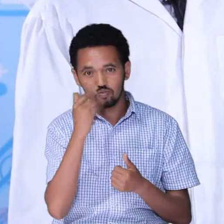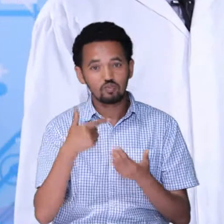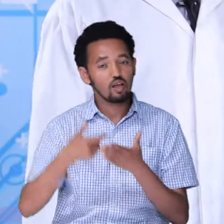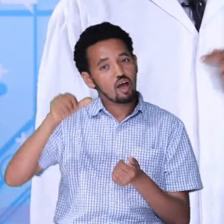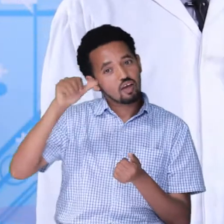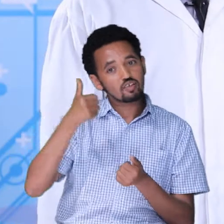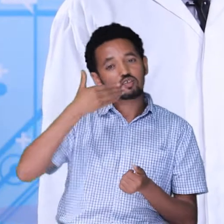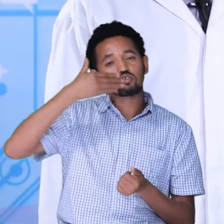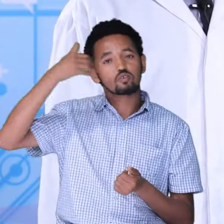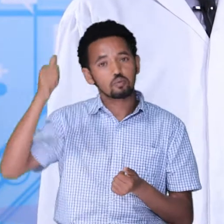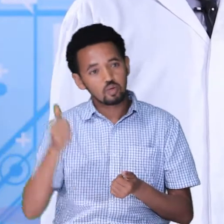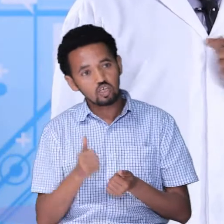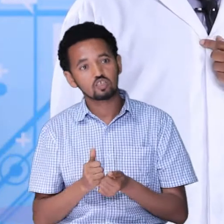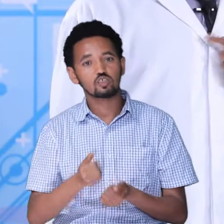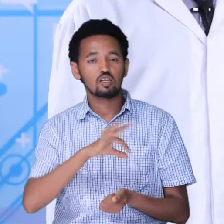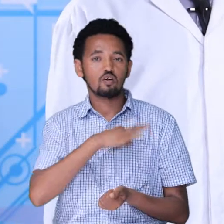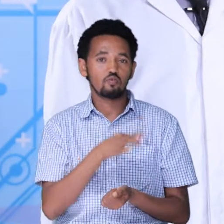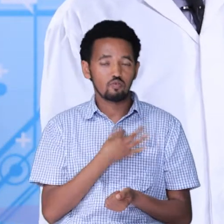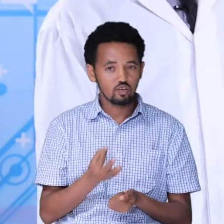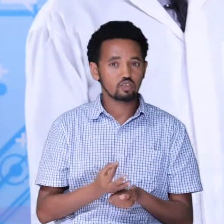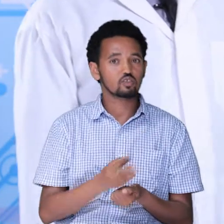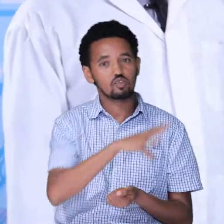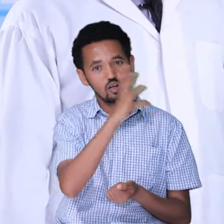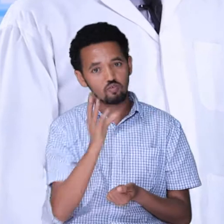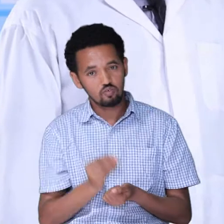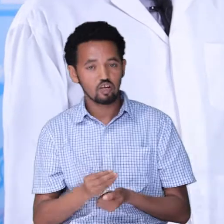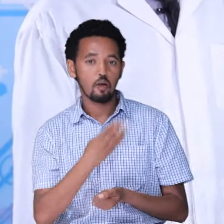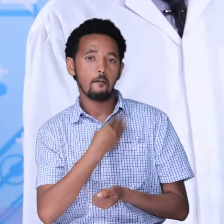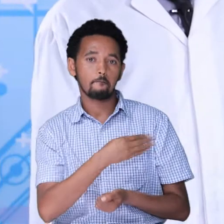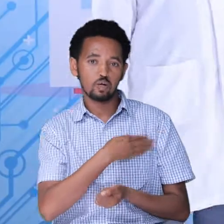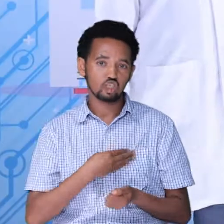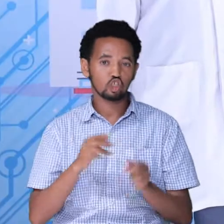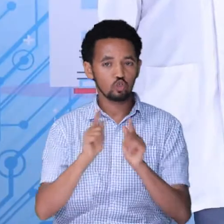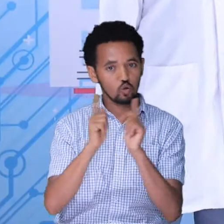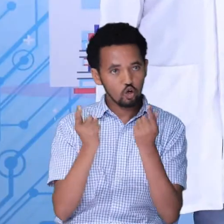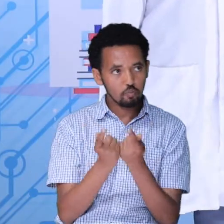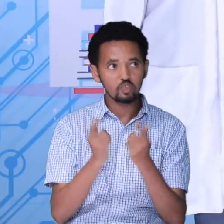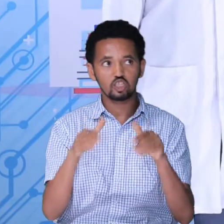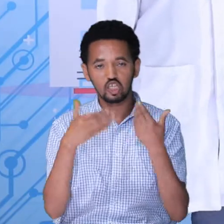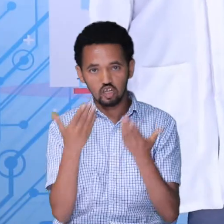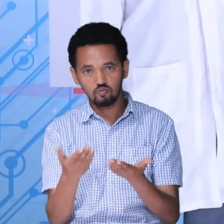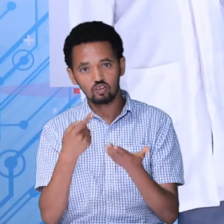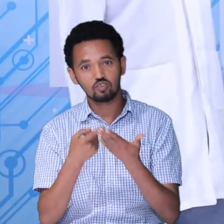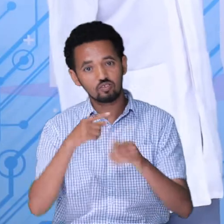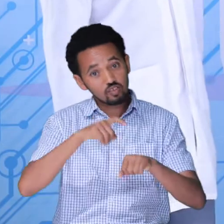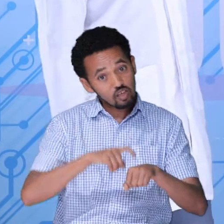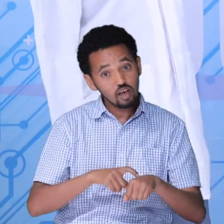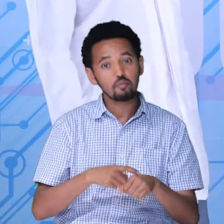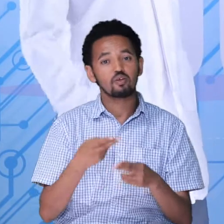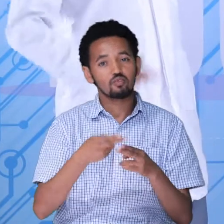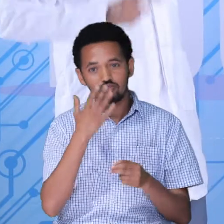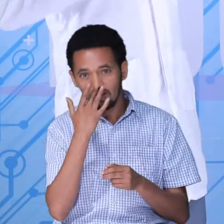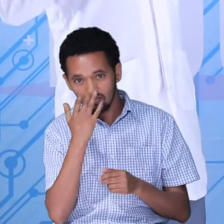countries, especially in the French West Africa and British colony, educated groups were given enough time to have